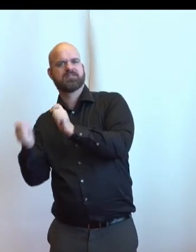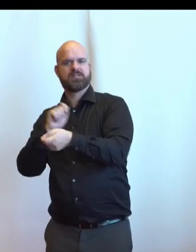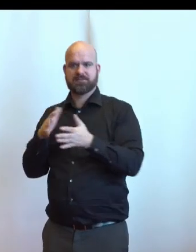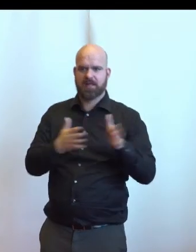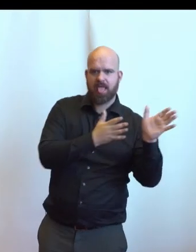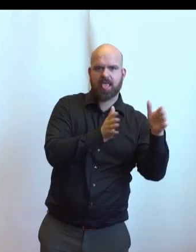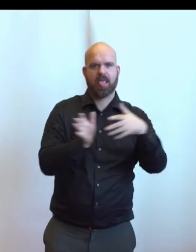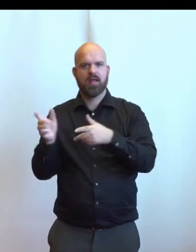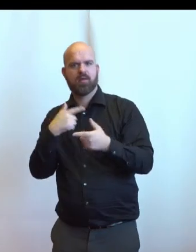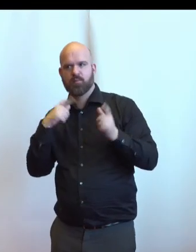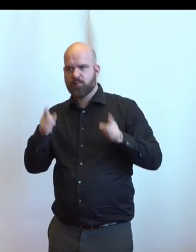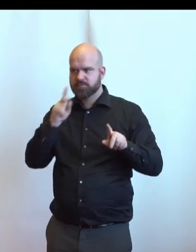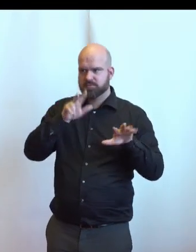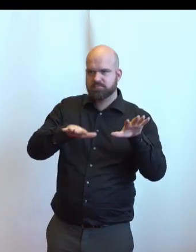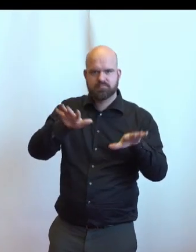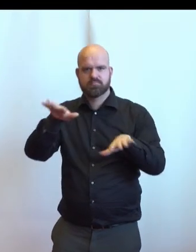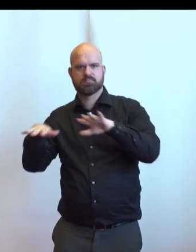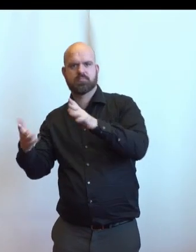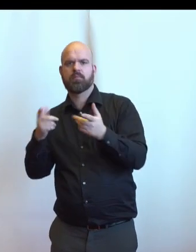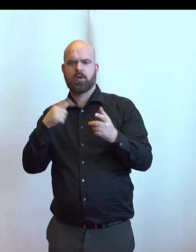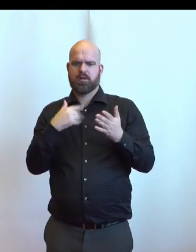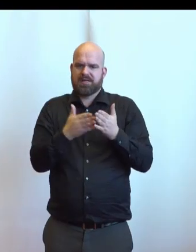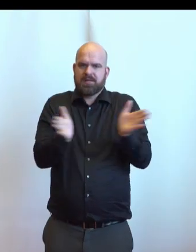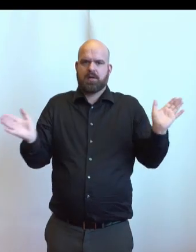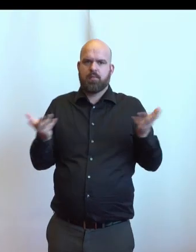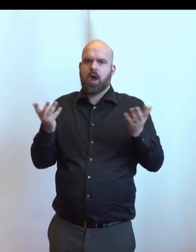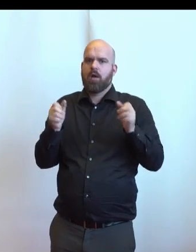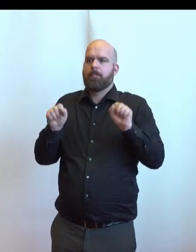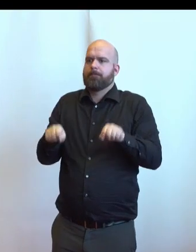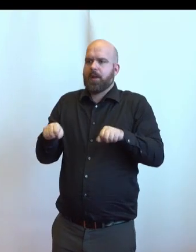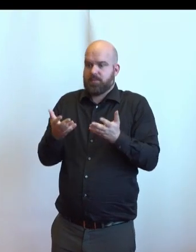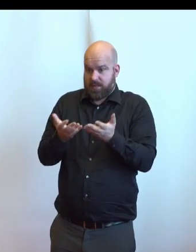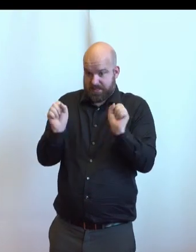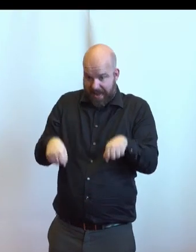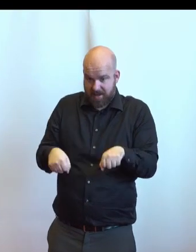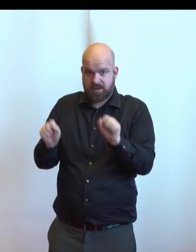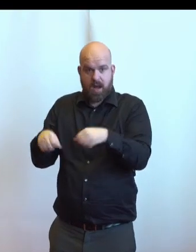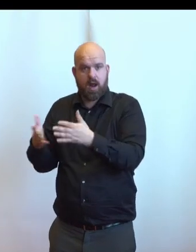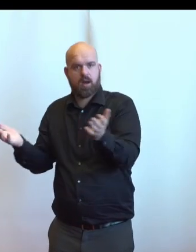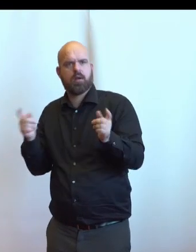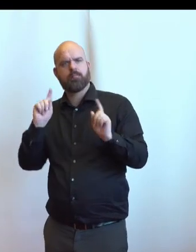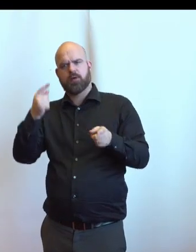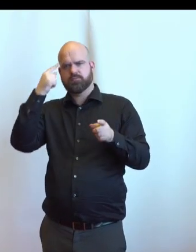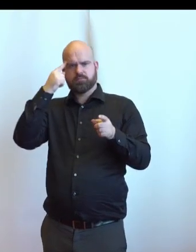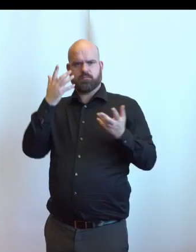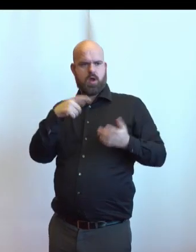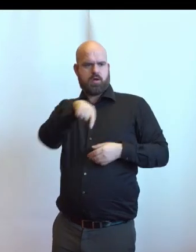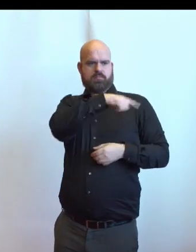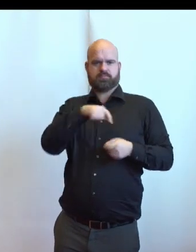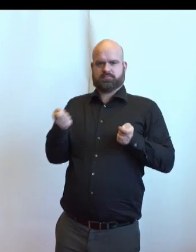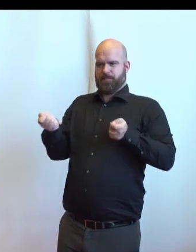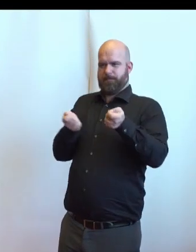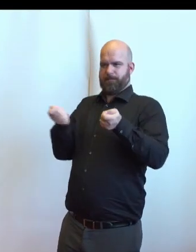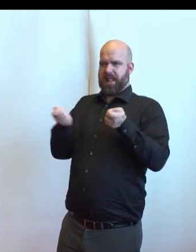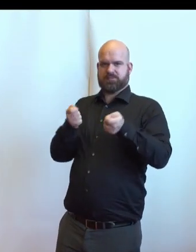to enable this is stakeholder management. You need to understand who the key people are and keep on top of that. And it's a